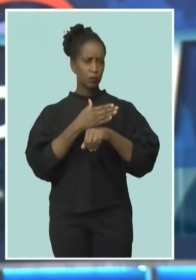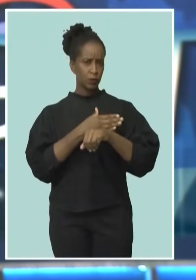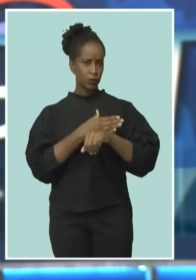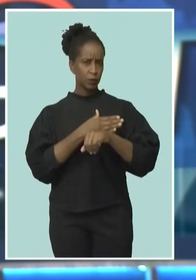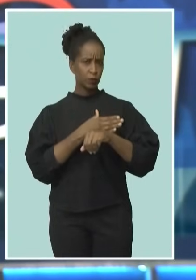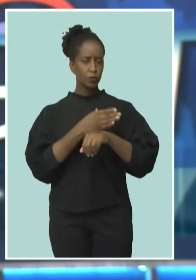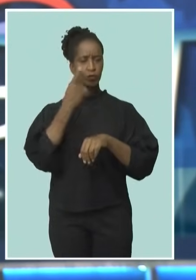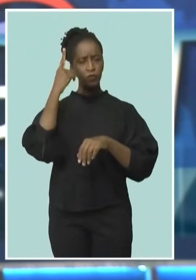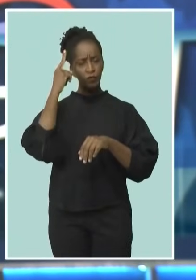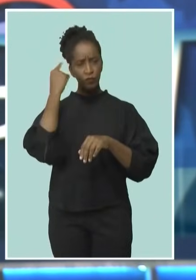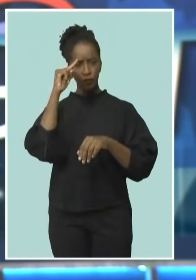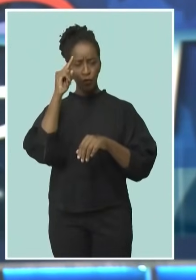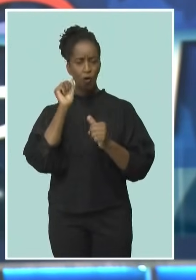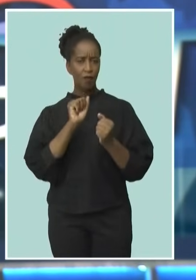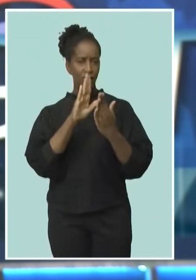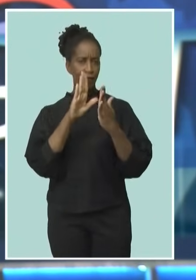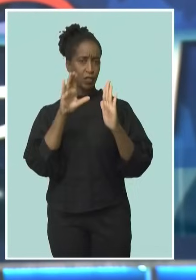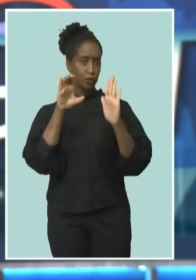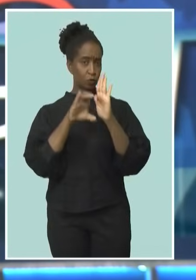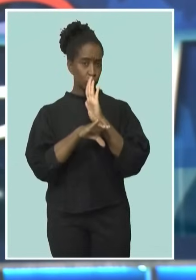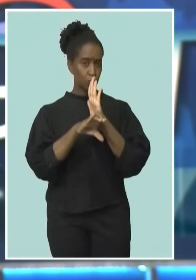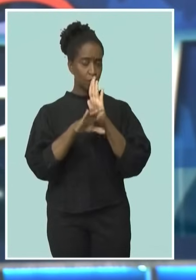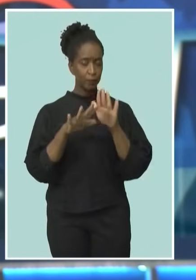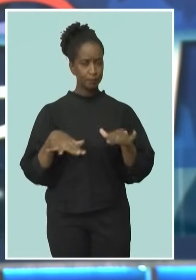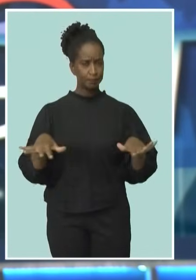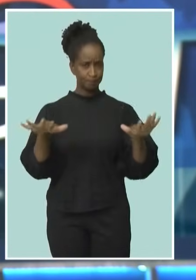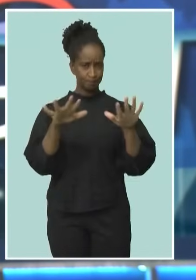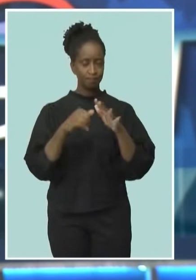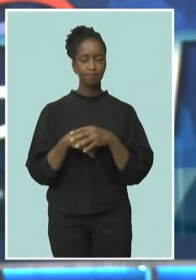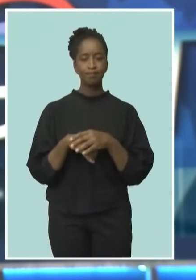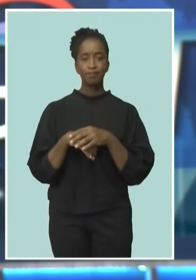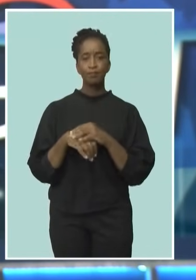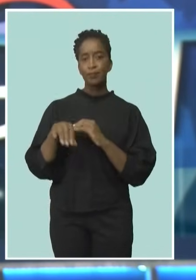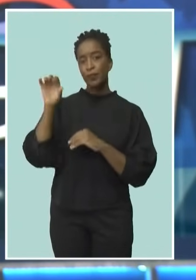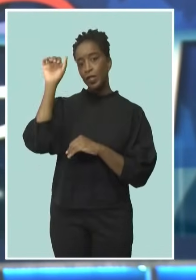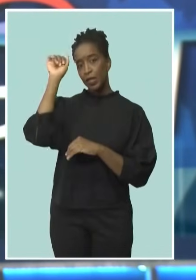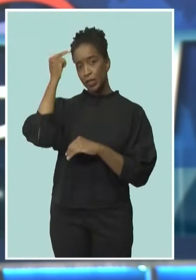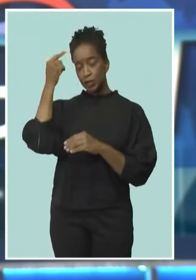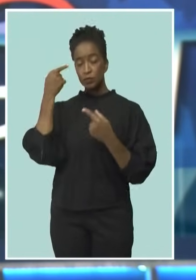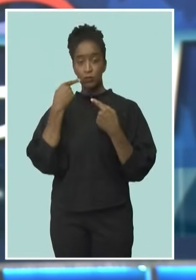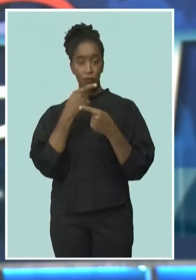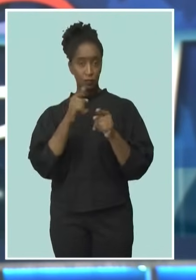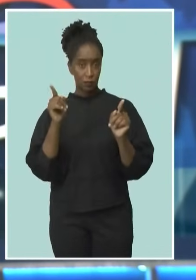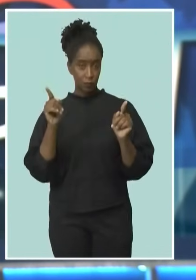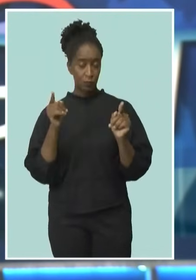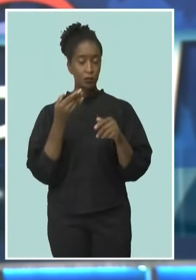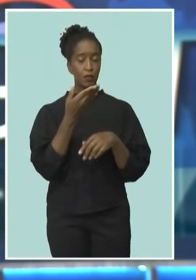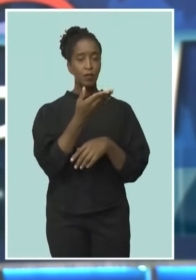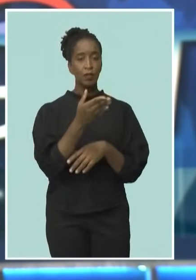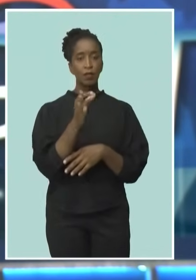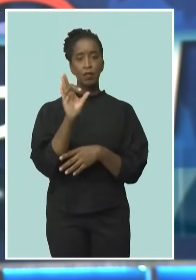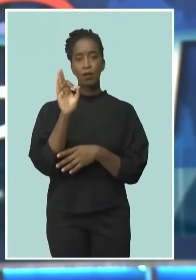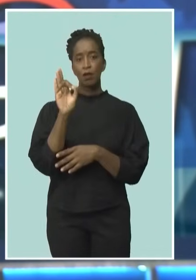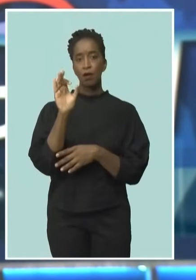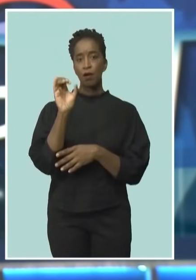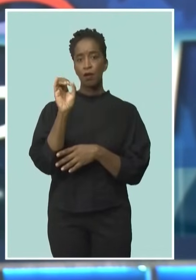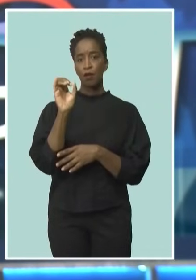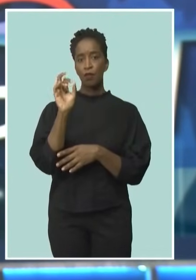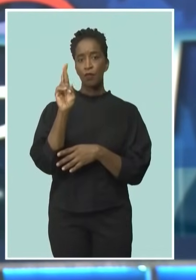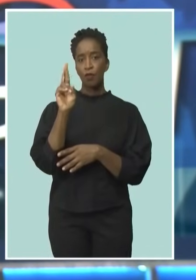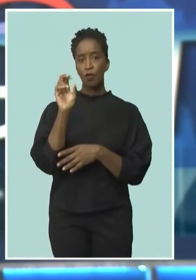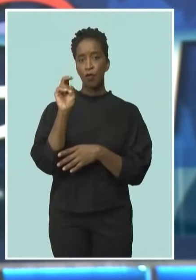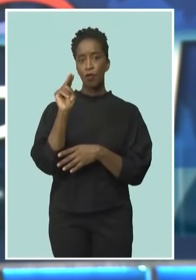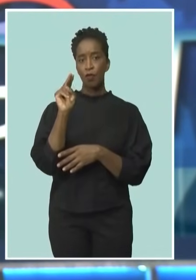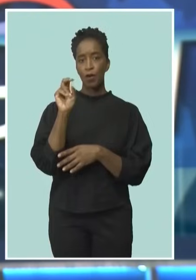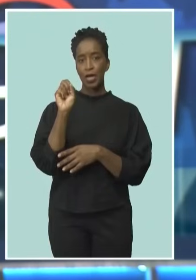the island. This as Attorney General Dale Marshall announces the Forensic Sciences Centre at Culloden Road in St. Michael will be